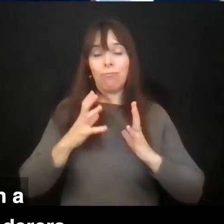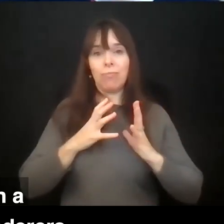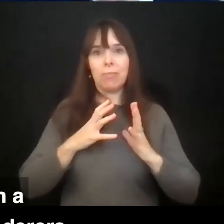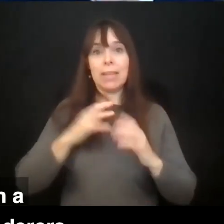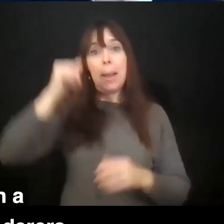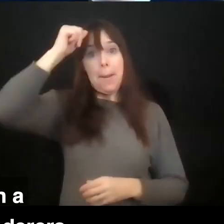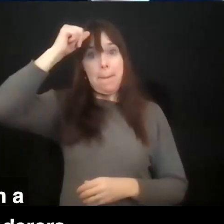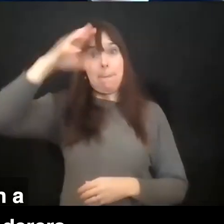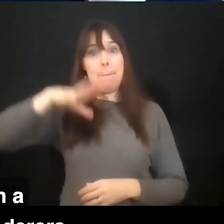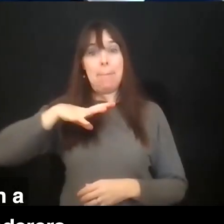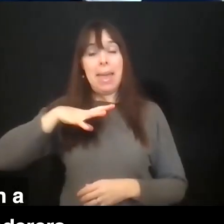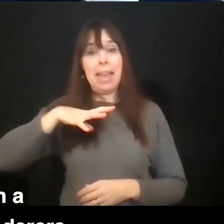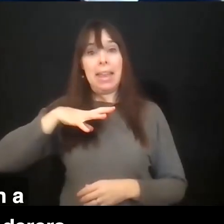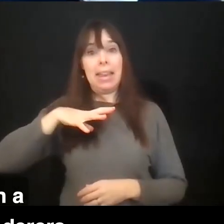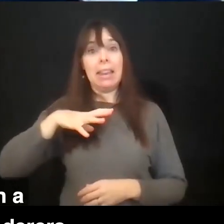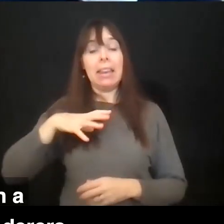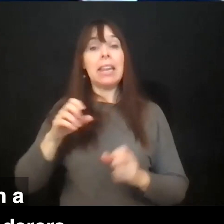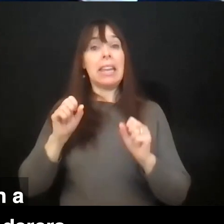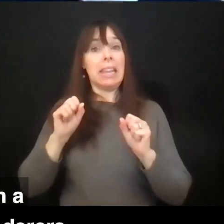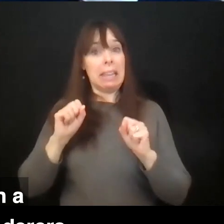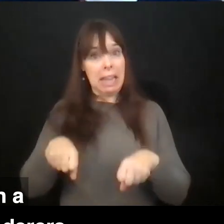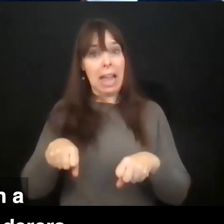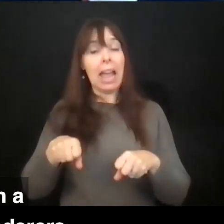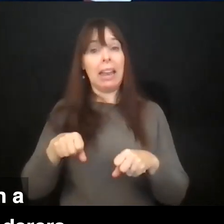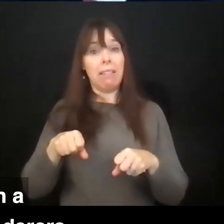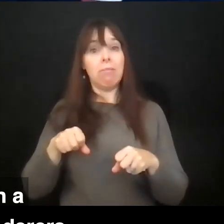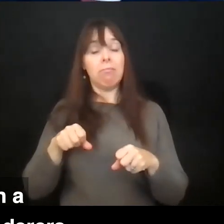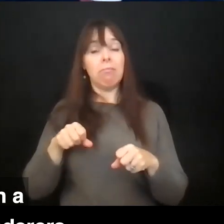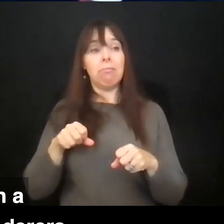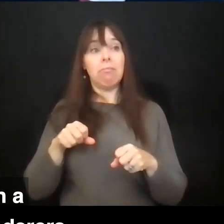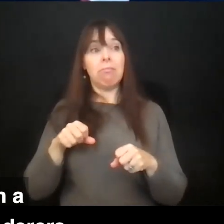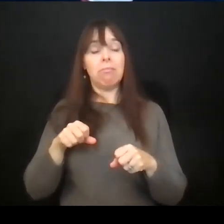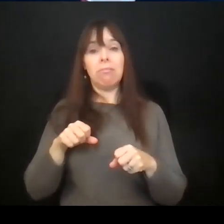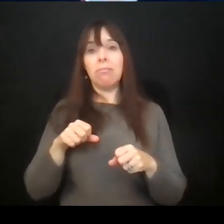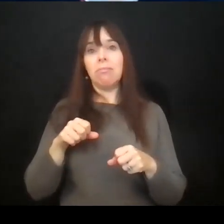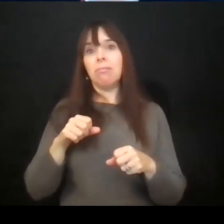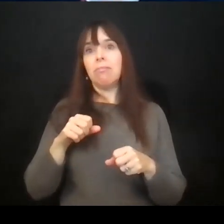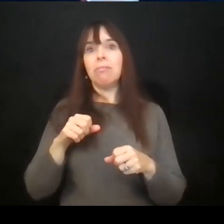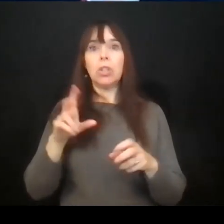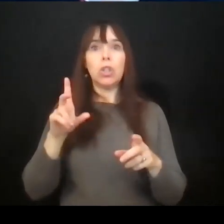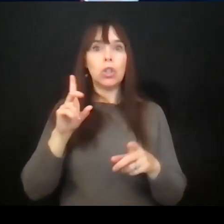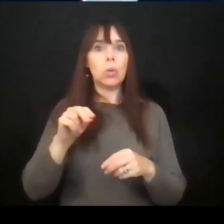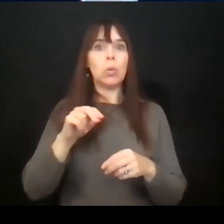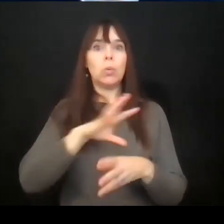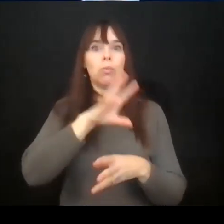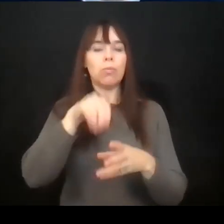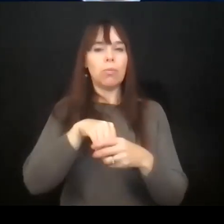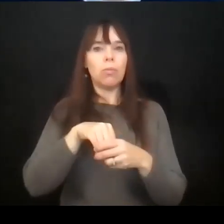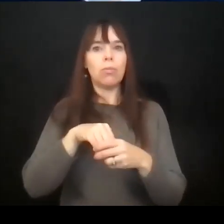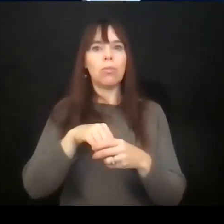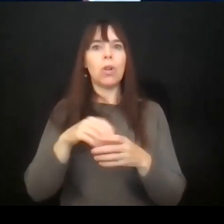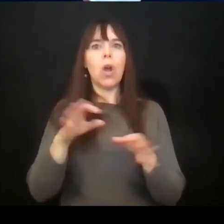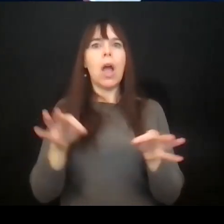Men were able to join a worshipful society of broiderers,